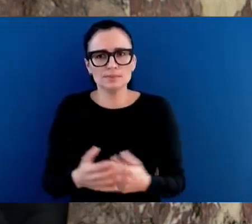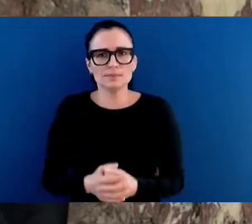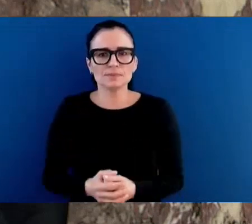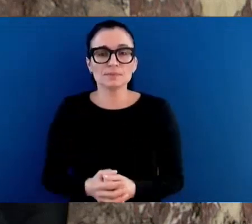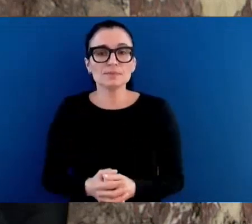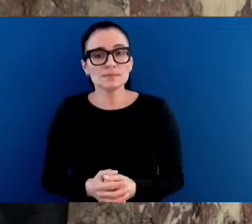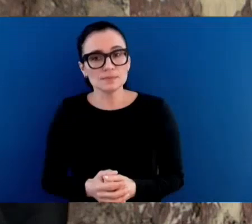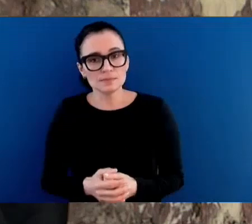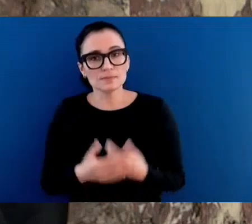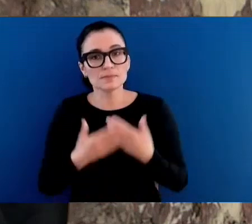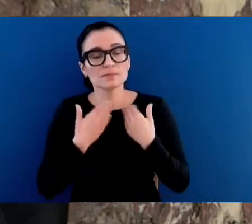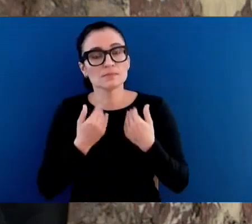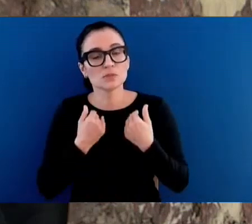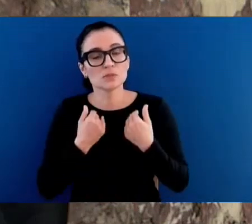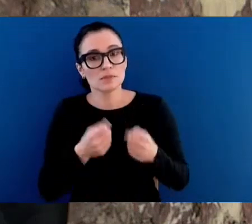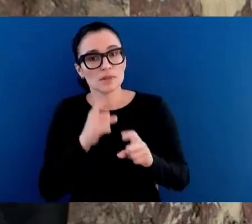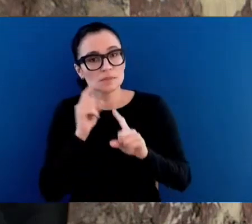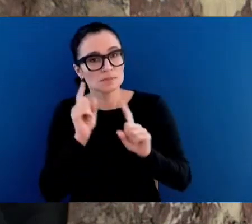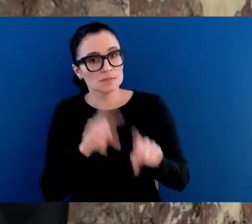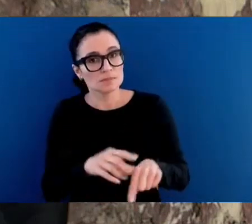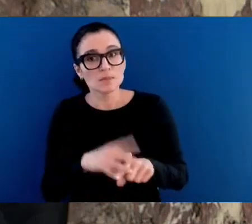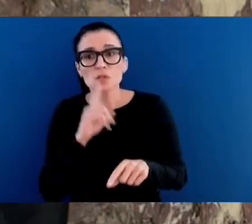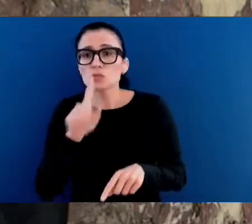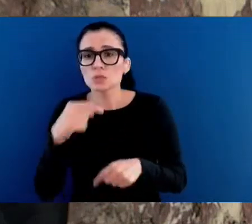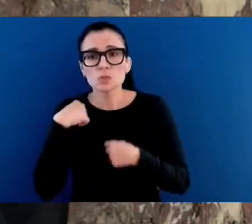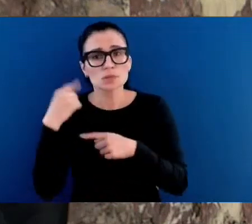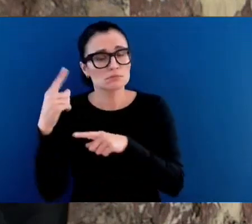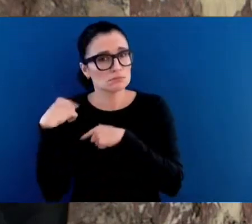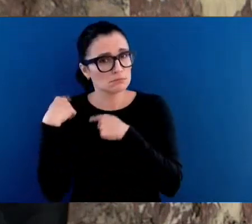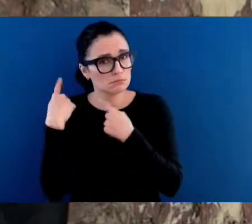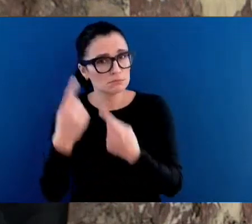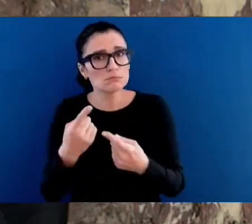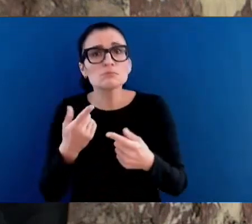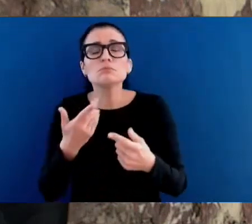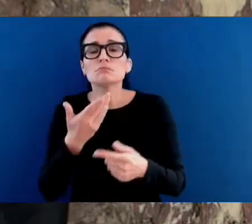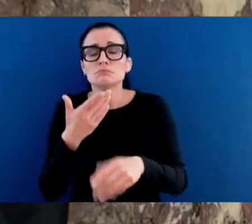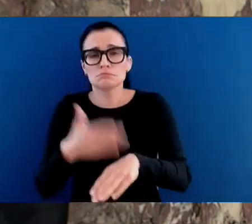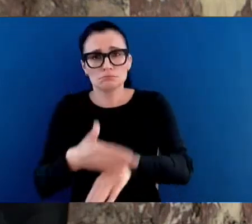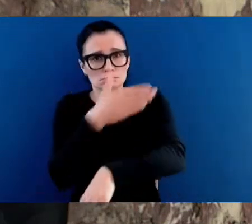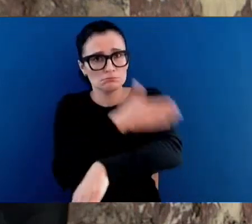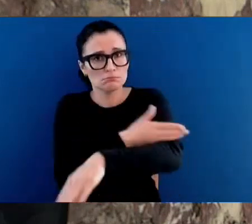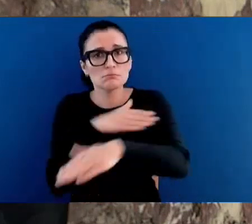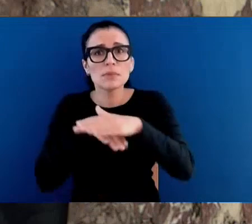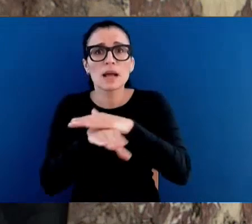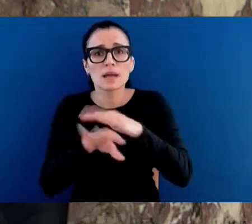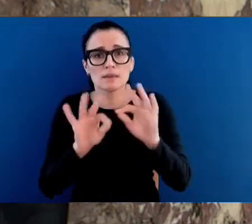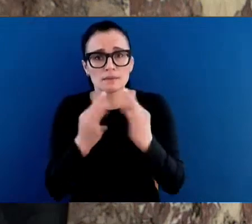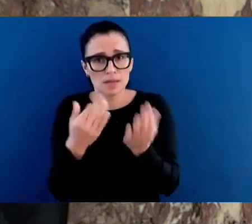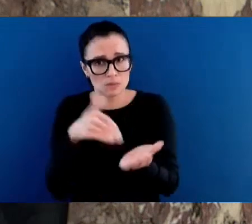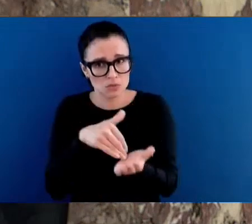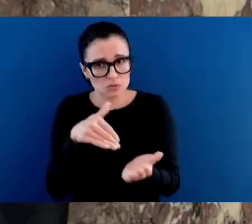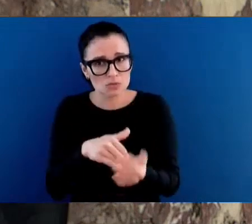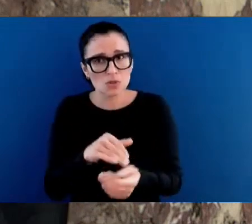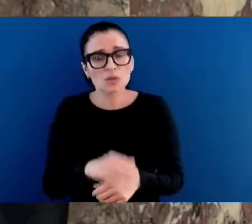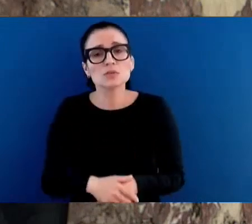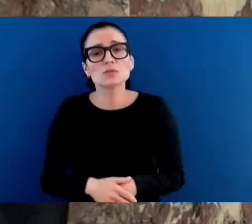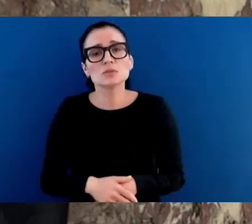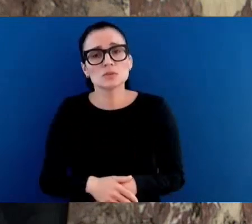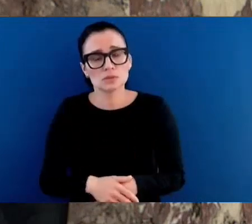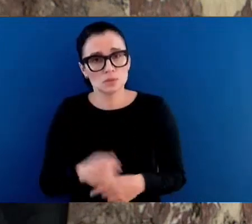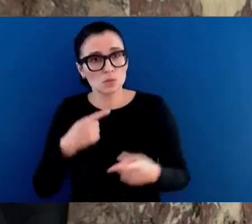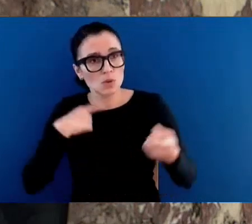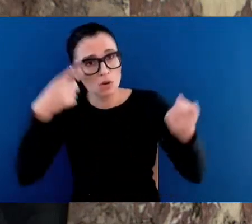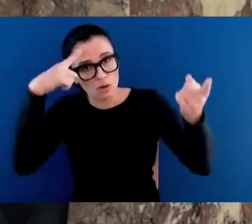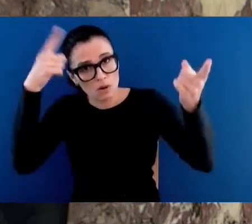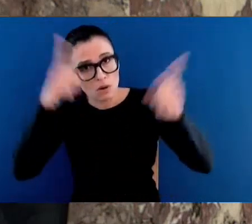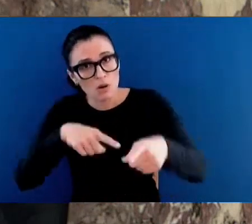doctors. We signed with our family doctors and developed with the doctors of BC a new payment model that has